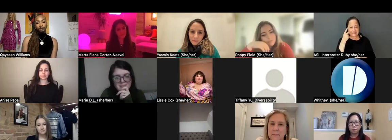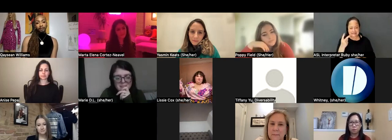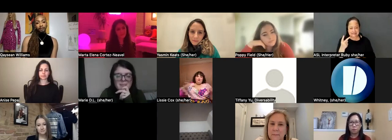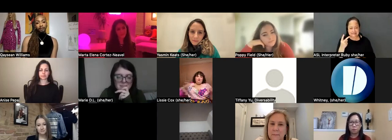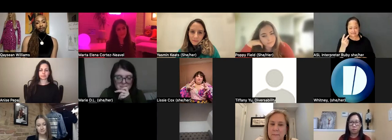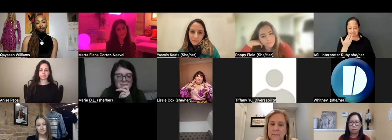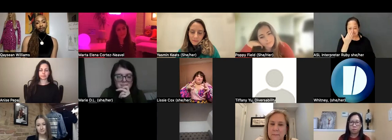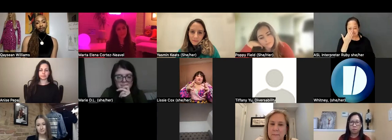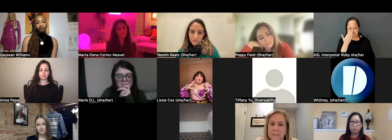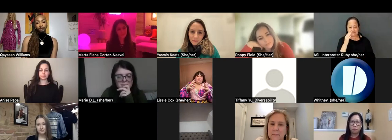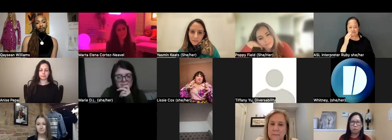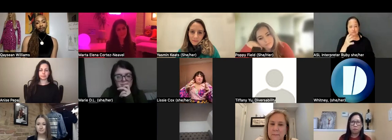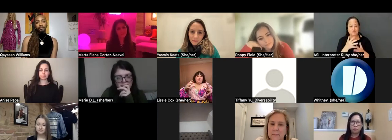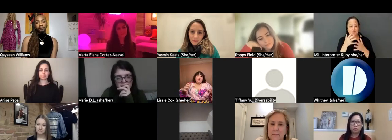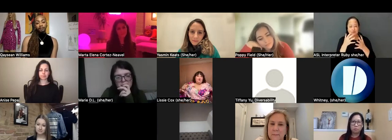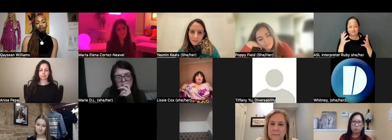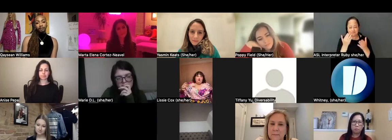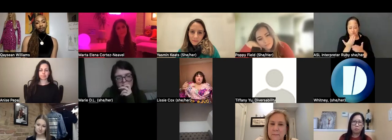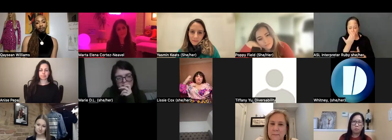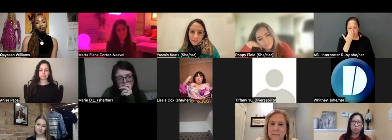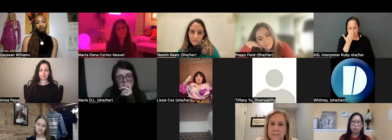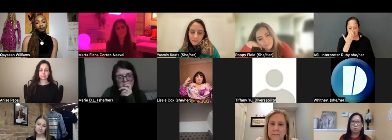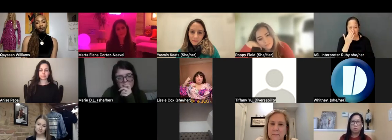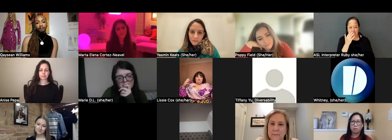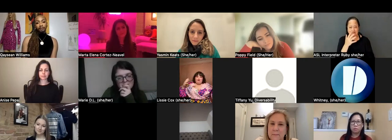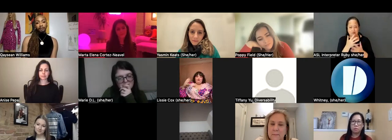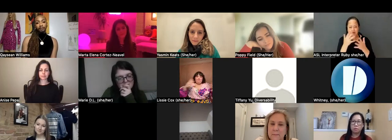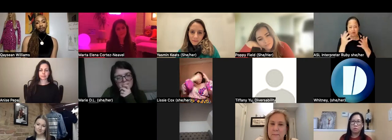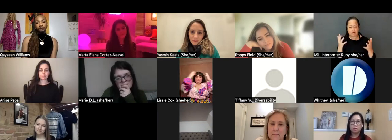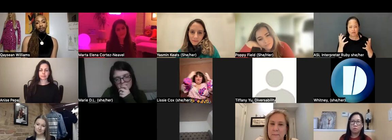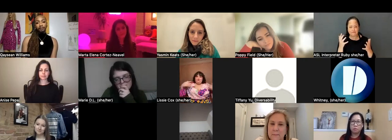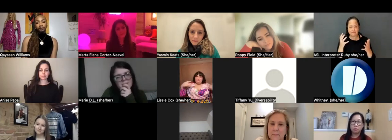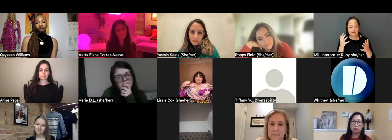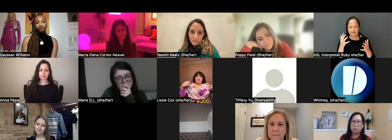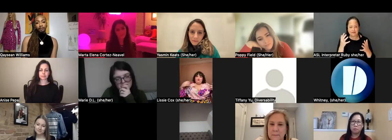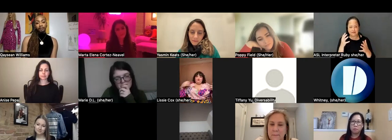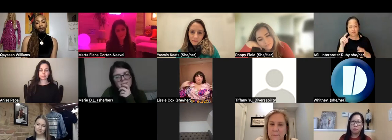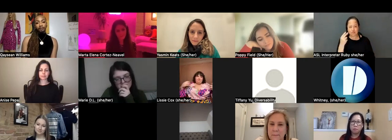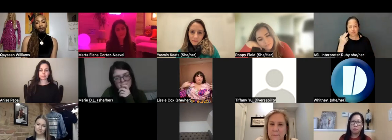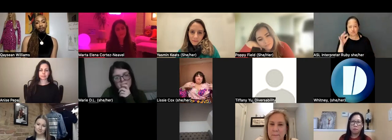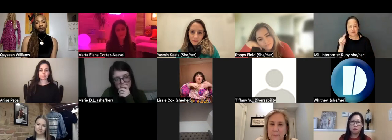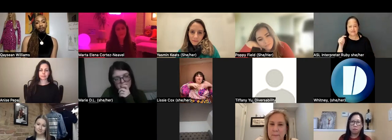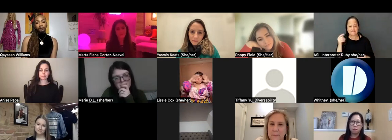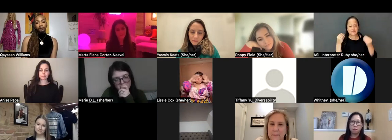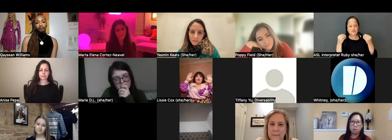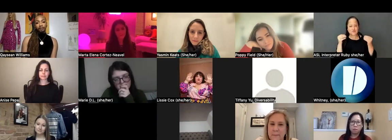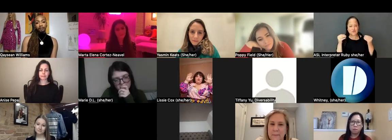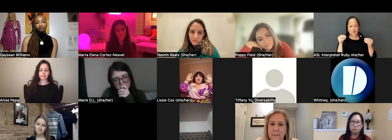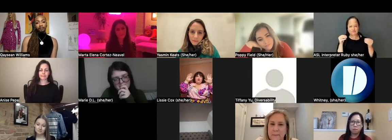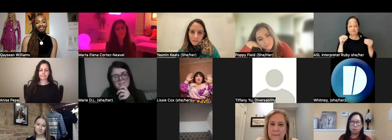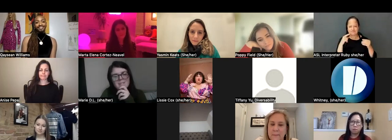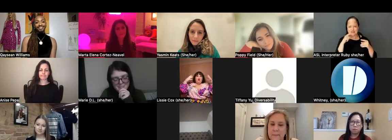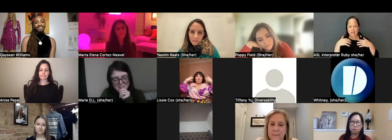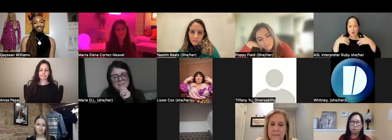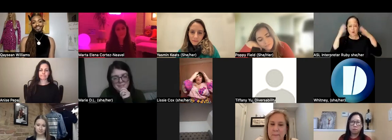they're so mushed together, and it's just all of everything in the thrift store is already so overwhelming, and then it's